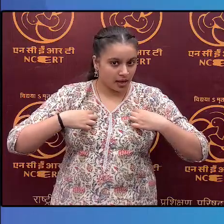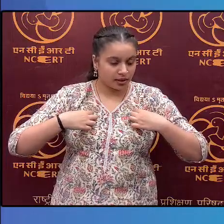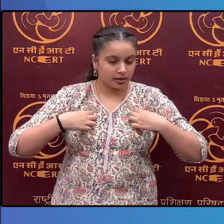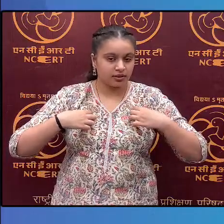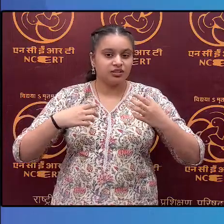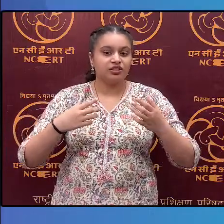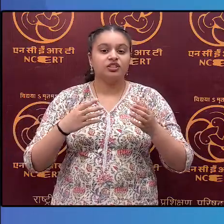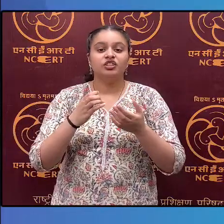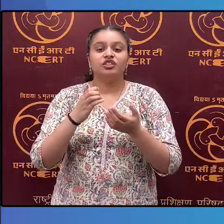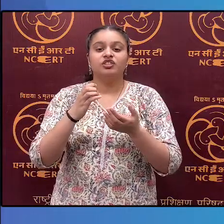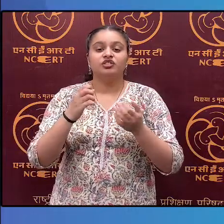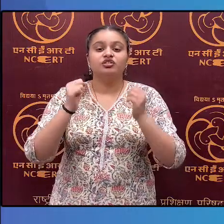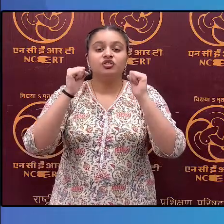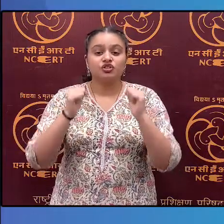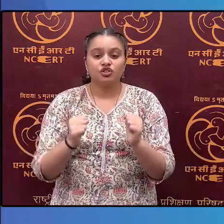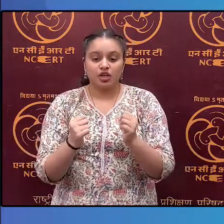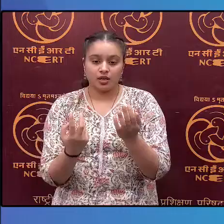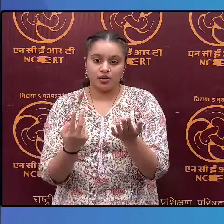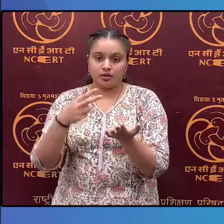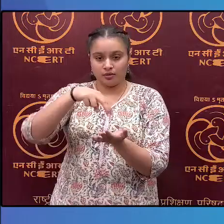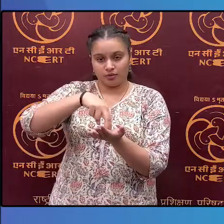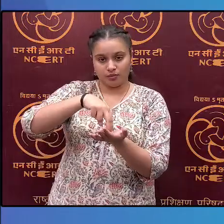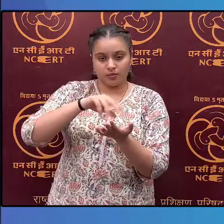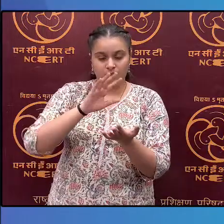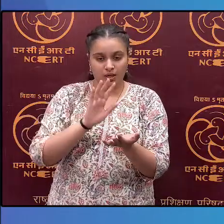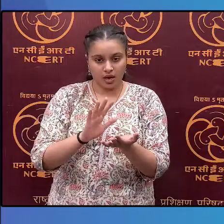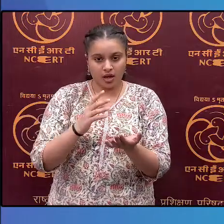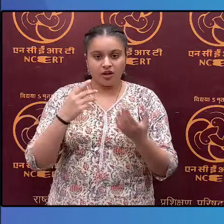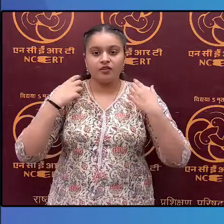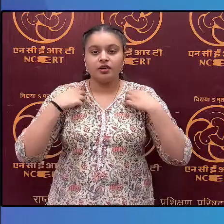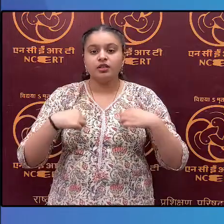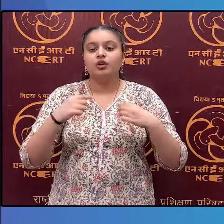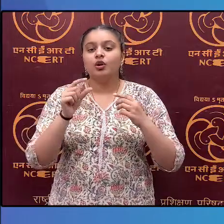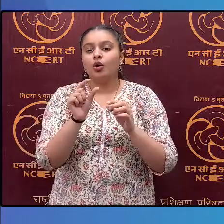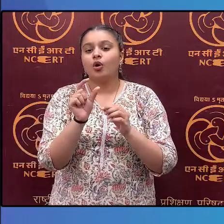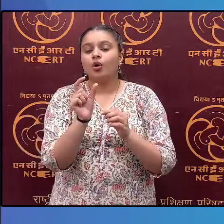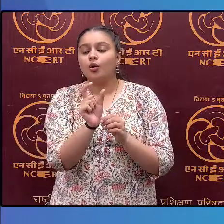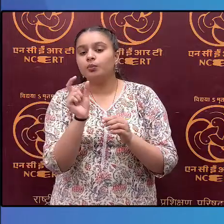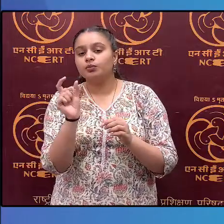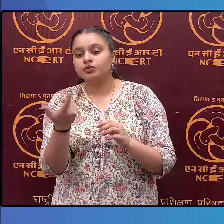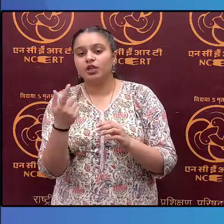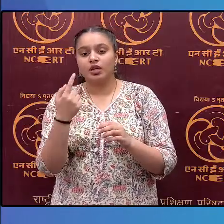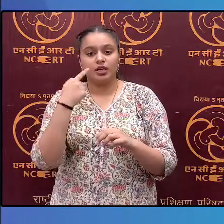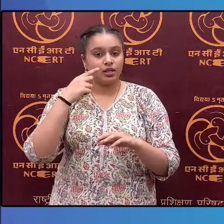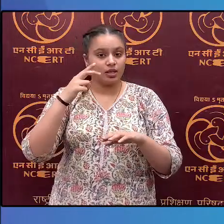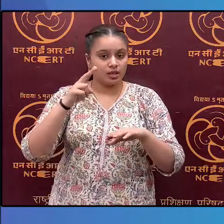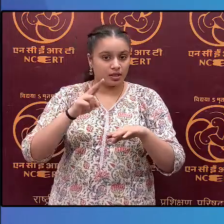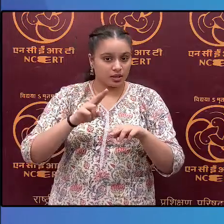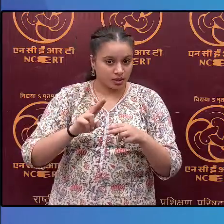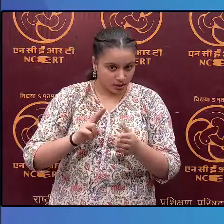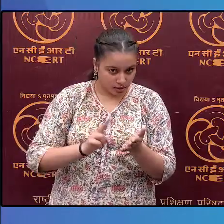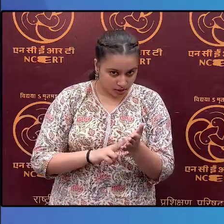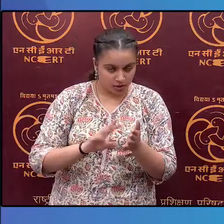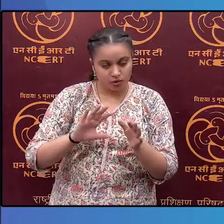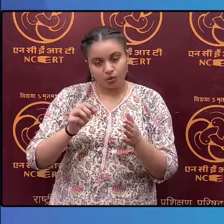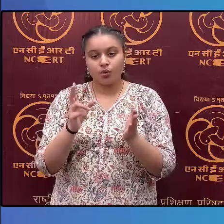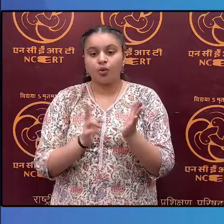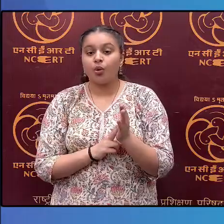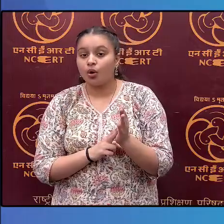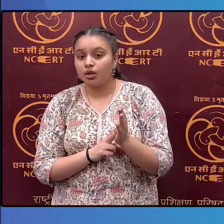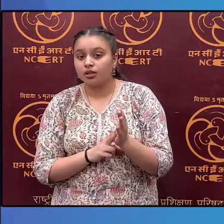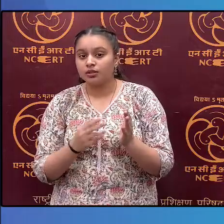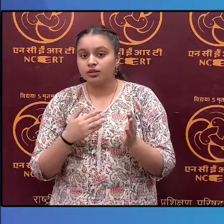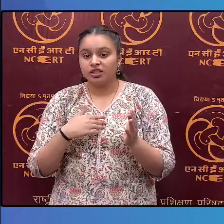chair. Okay, it is clear in the picture, and in the options also, the options are in and on. The bag can't